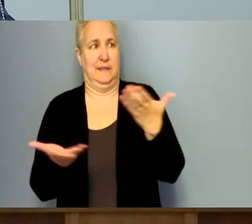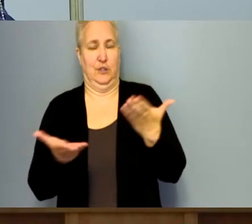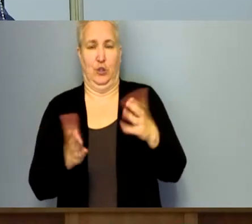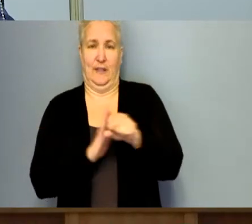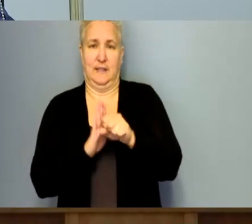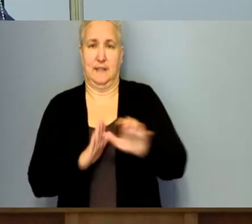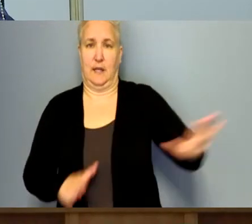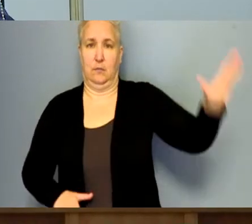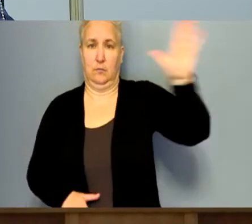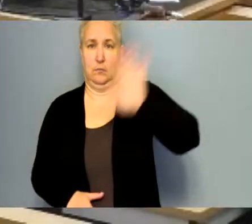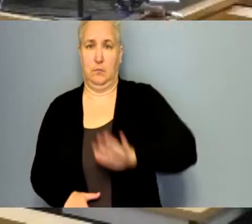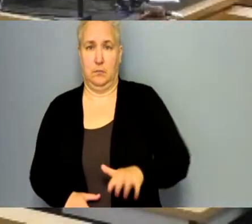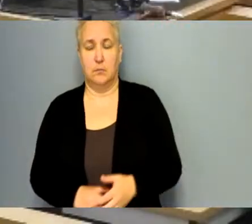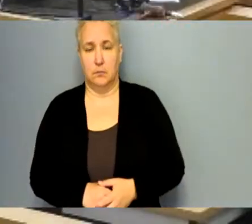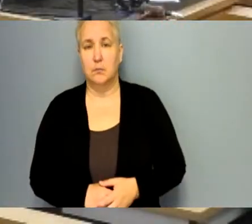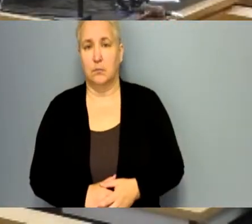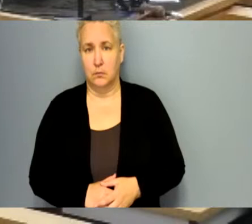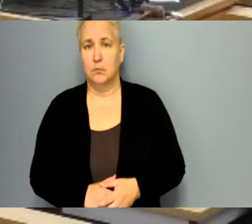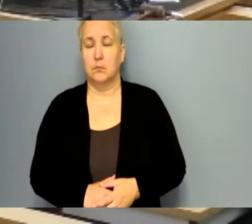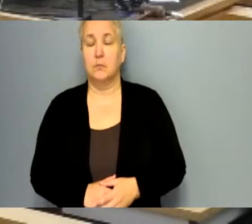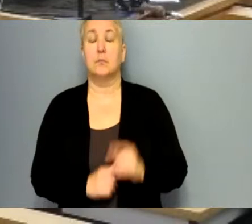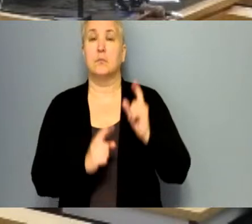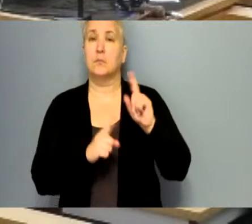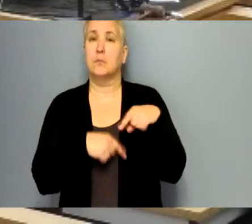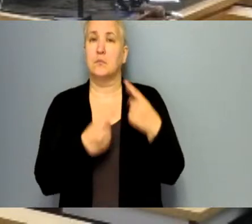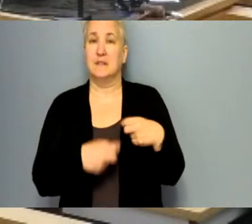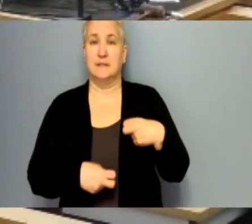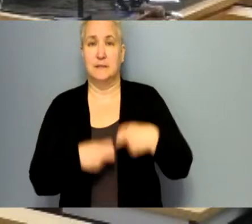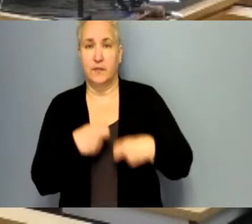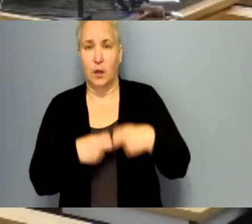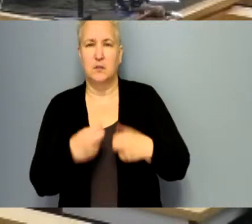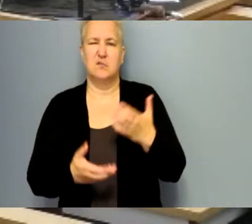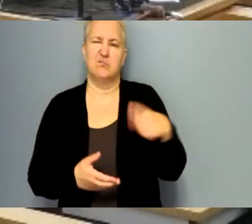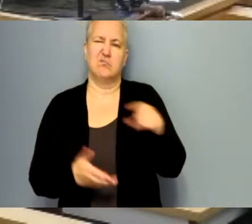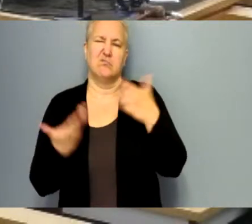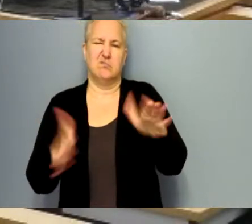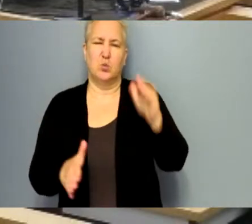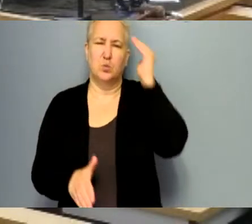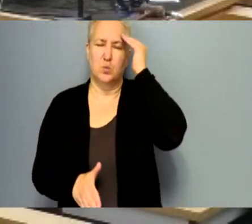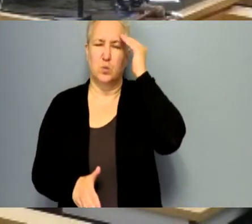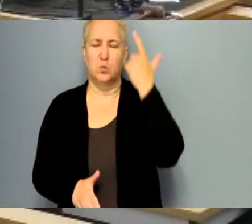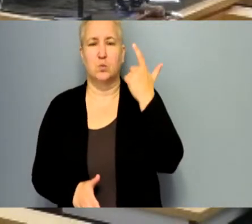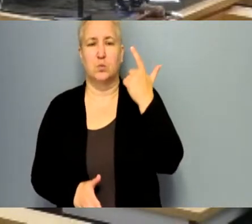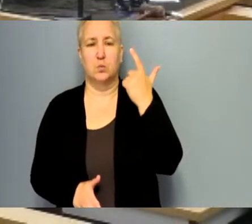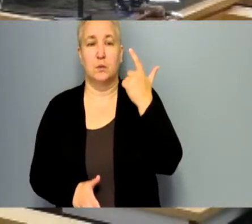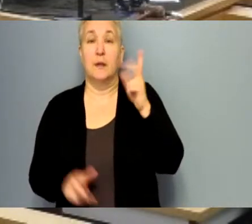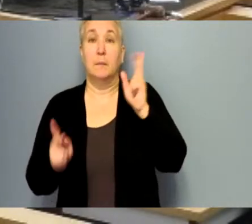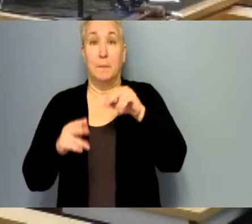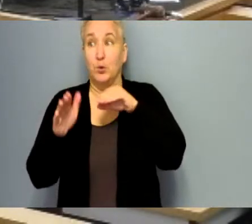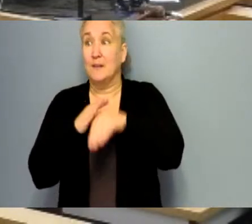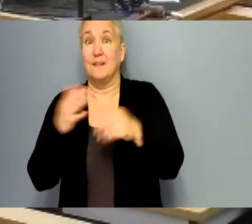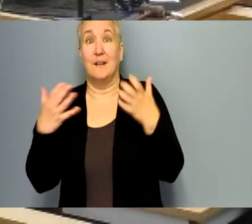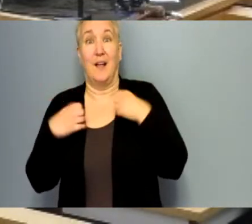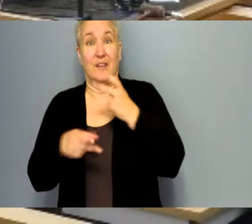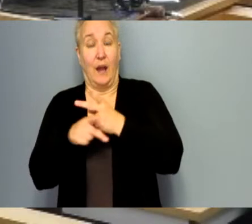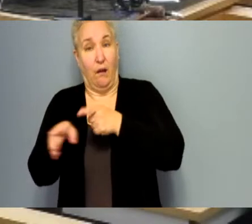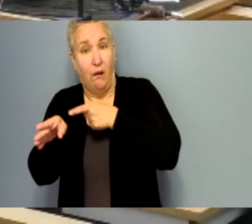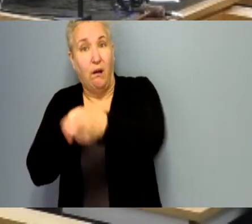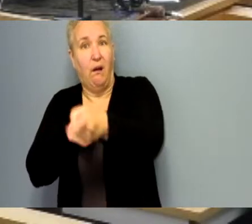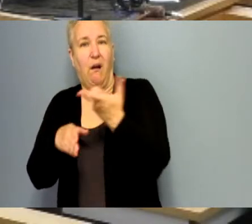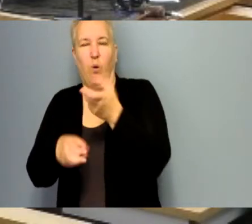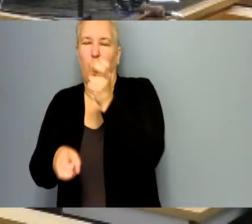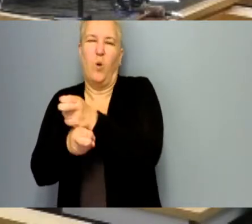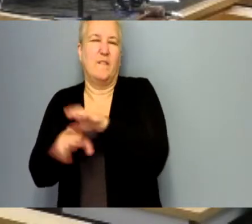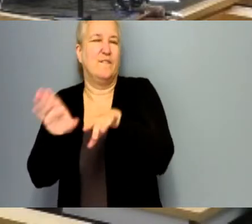state. It's been difficult, as people probably know, to find people going into healthcare, whether